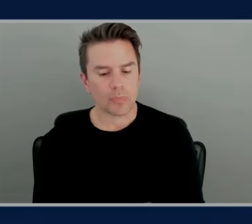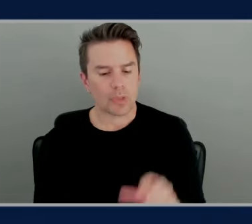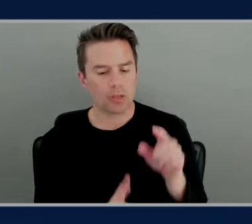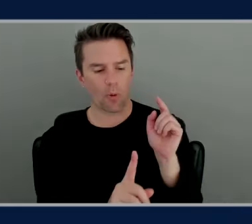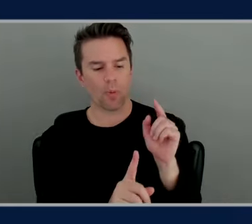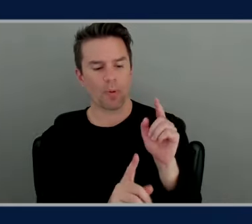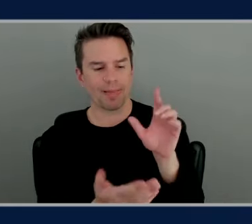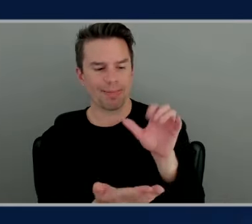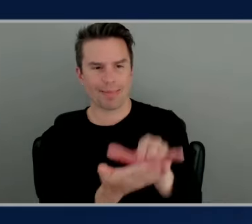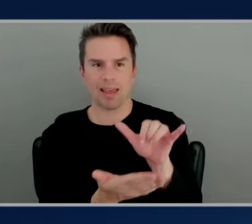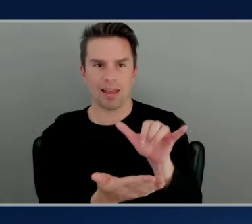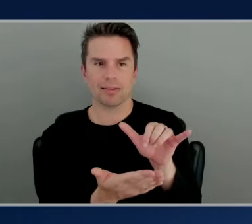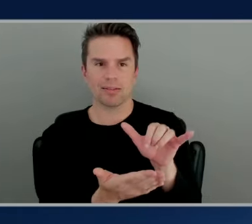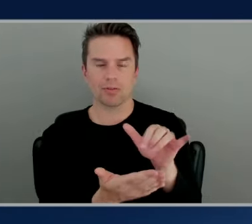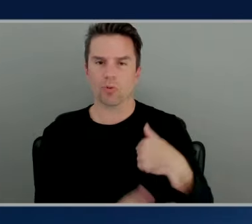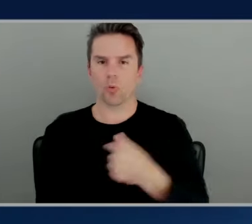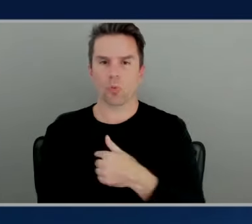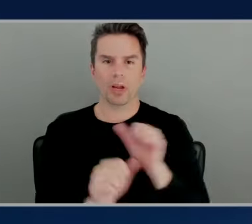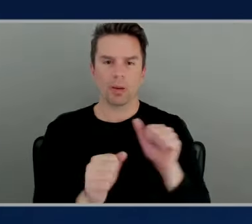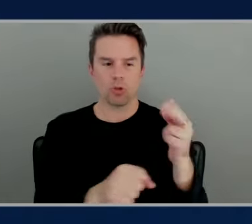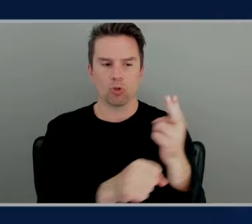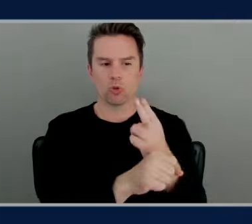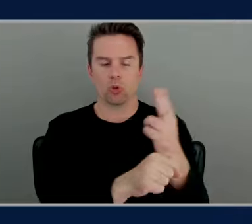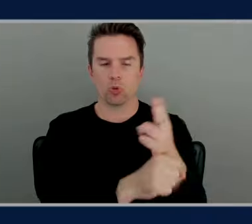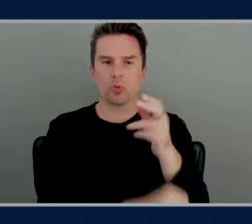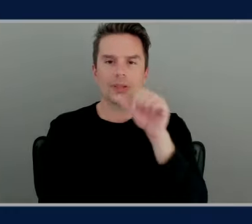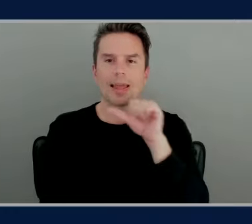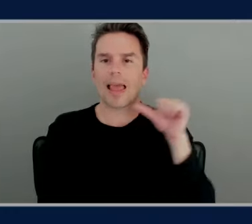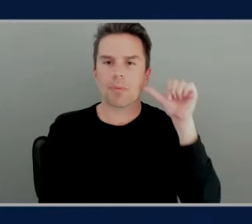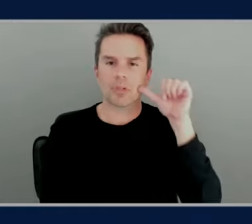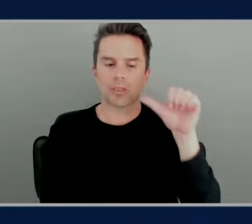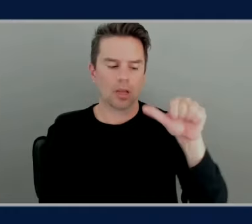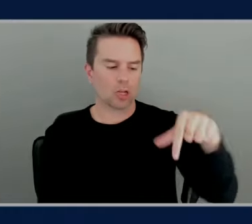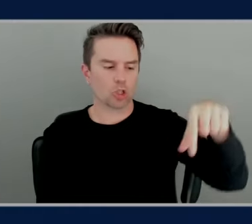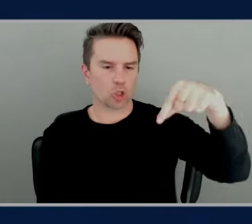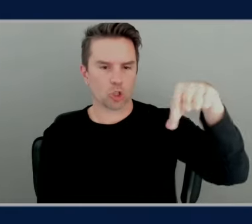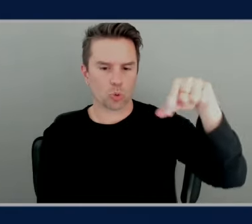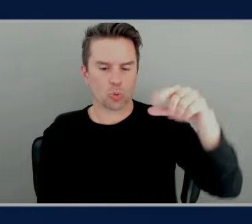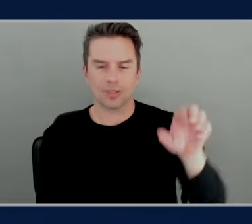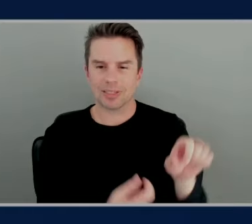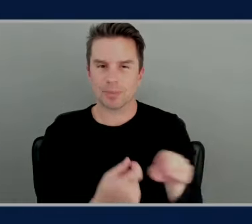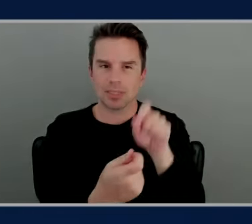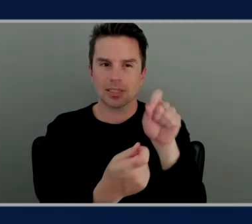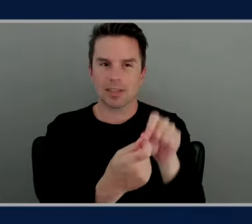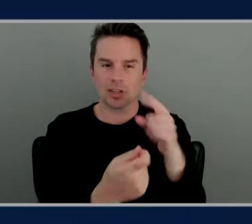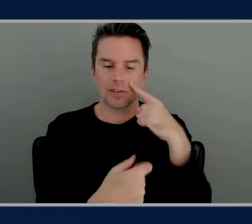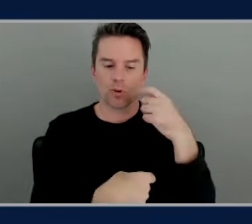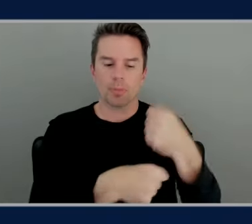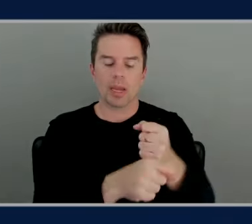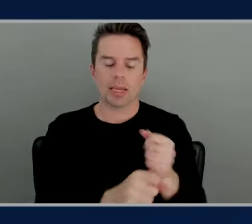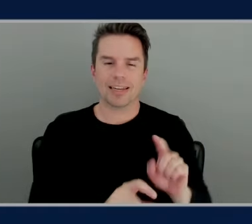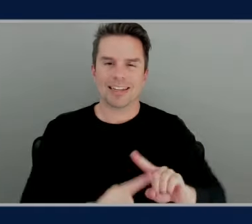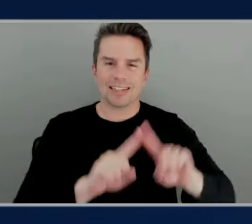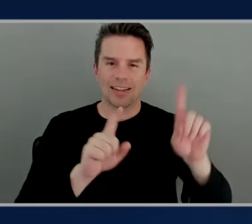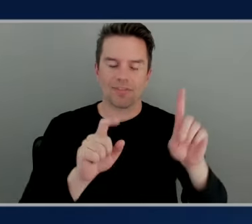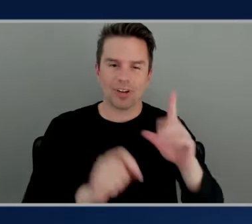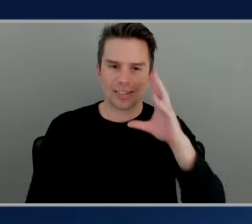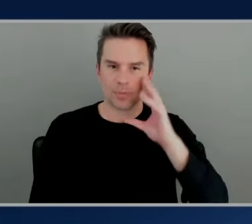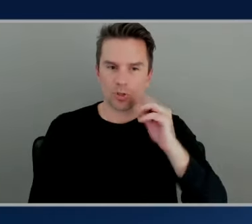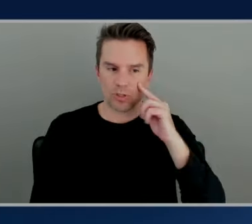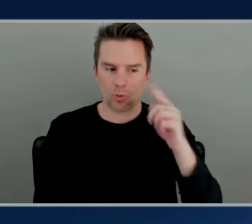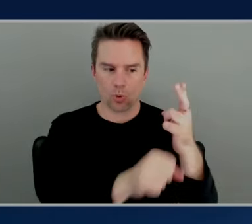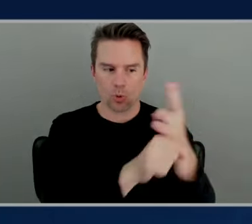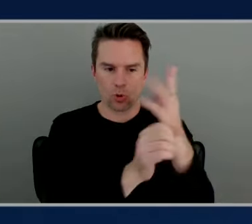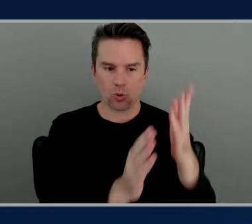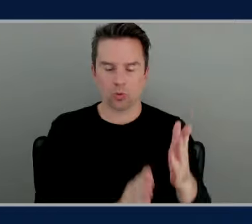We're able to leverage Amazon Q specifically to create a different experience for our users, right? So it's not only like they're going to go and